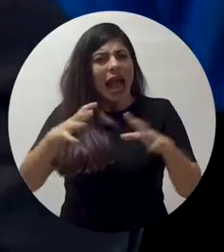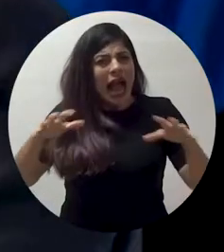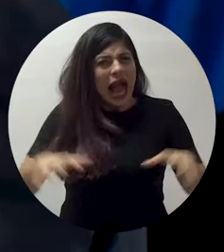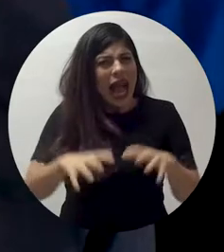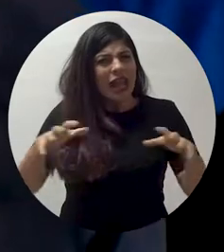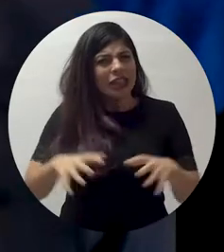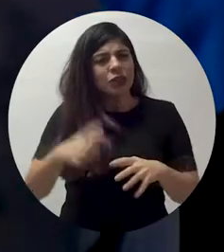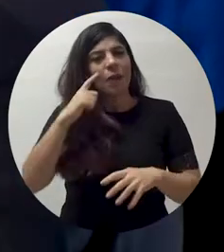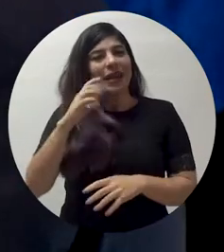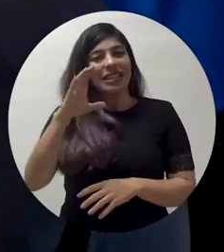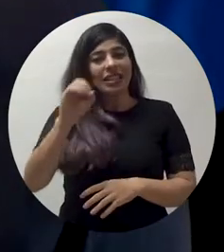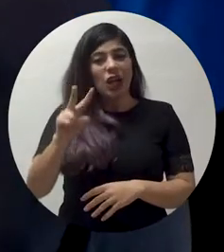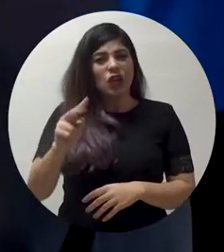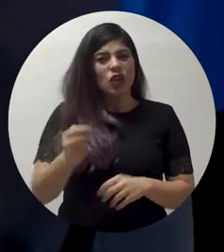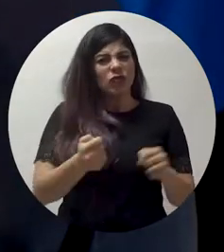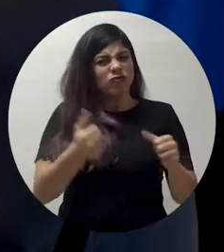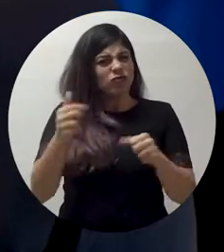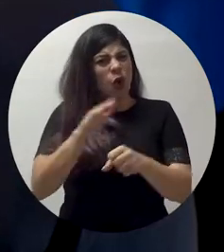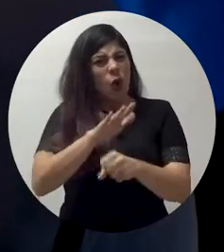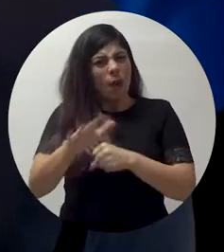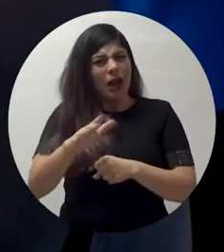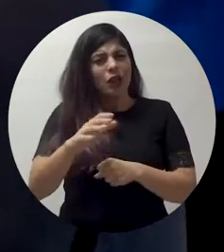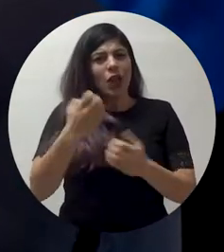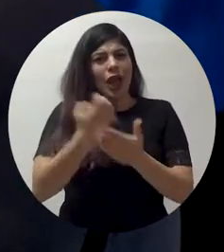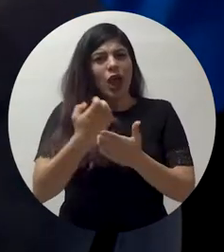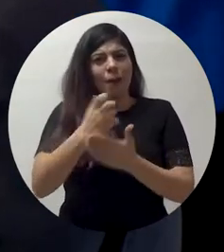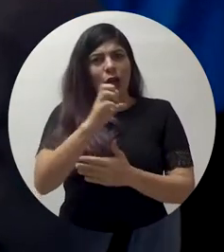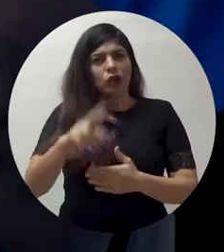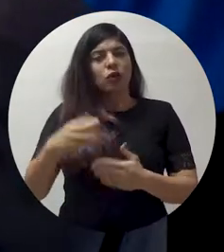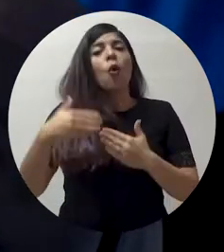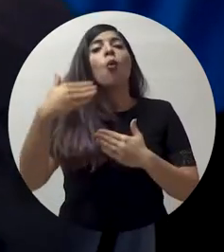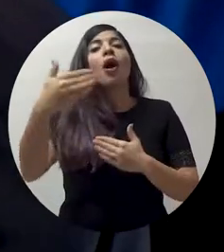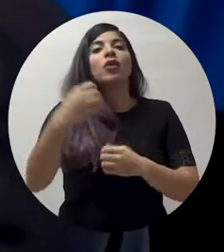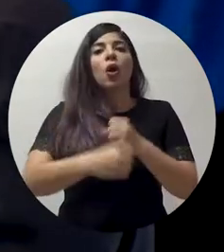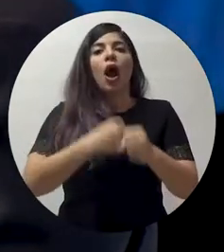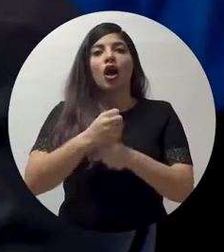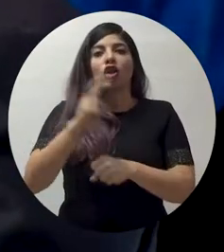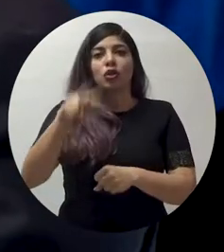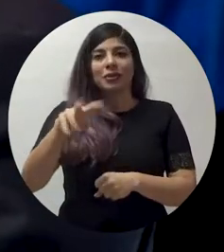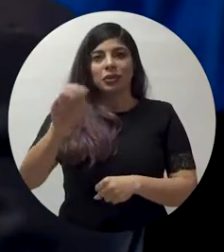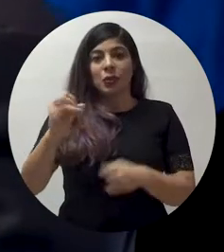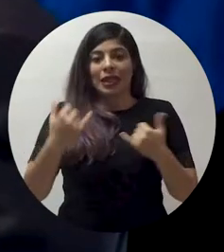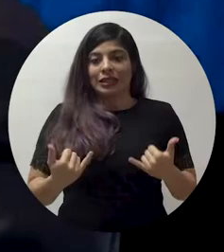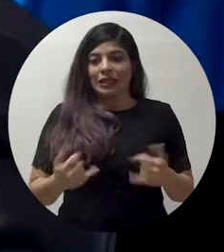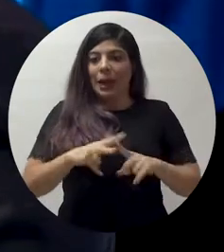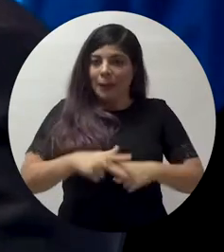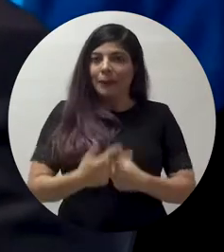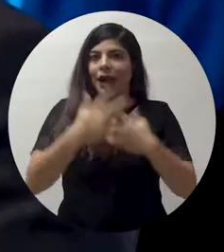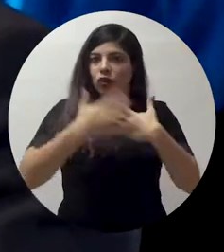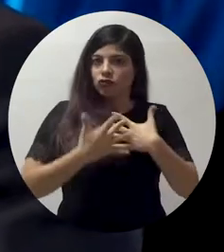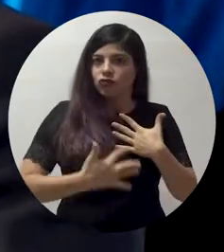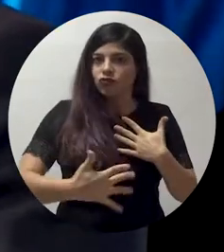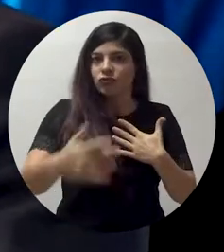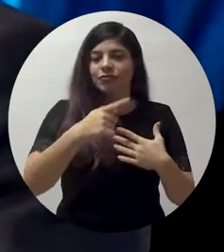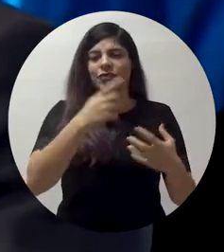to fully decarbonize the Costa Rican economy by 2050, starting now.